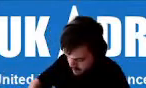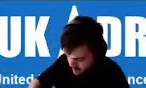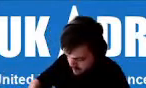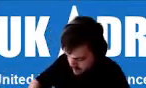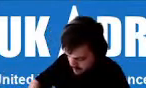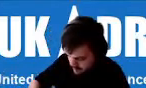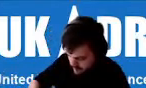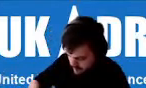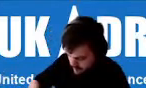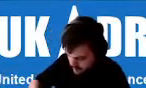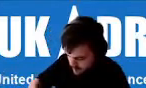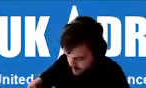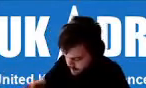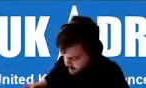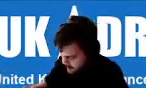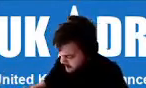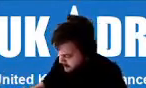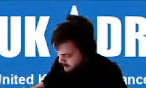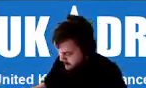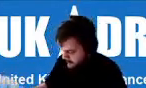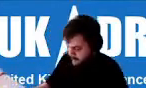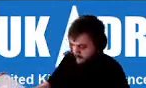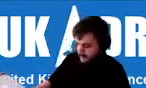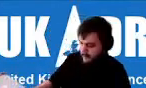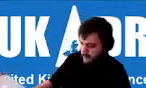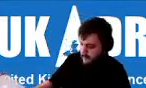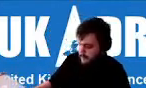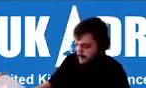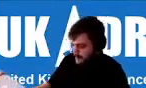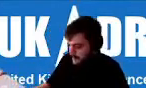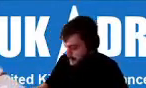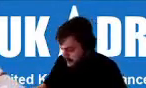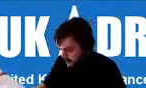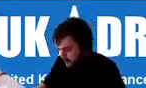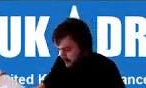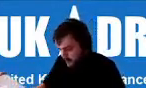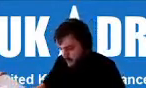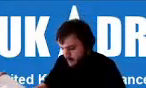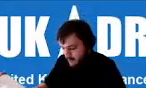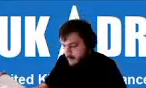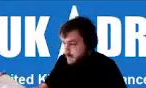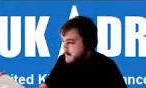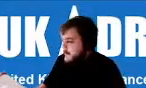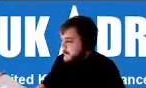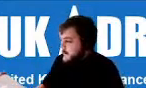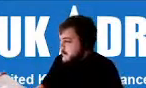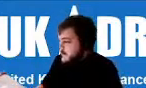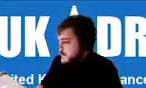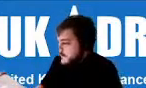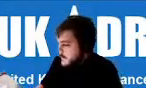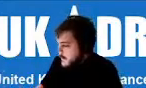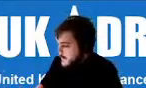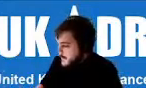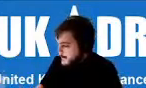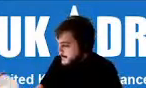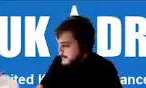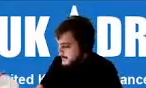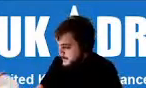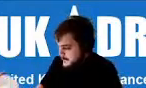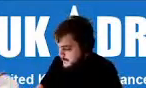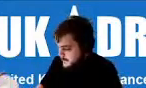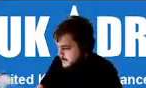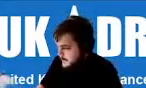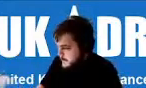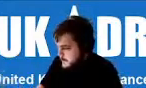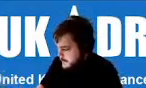avoidable is a shameful act. And I feel really ashamed. So my question